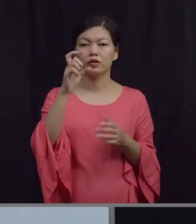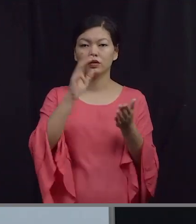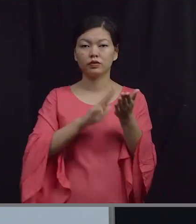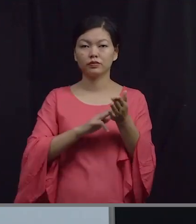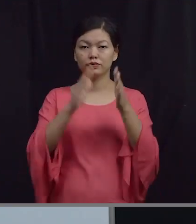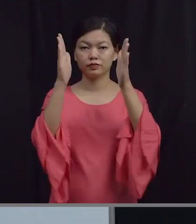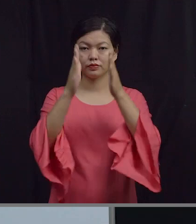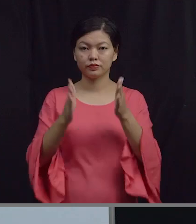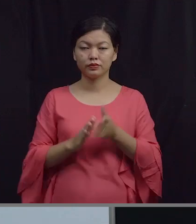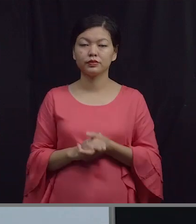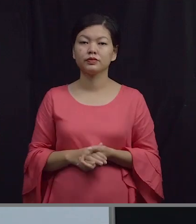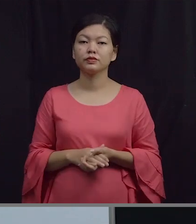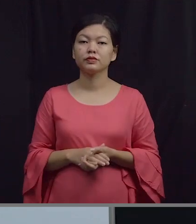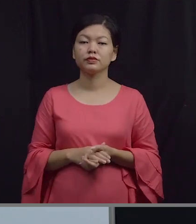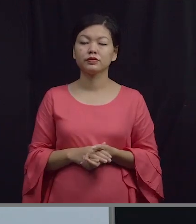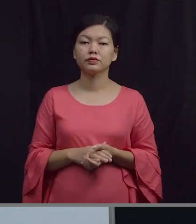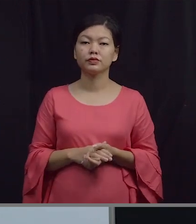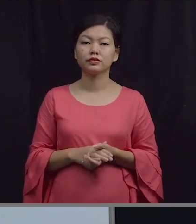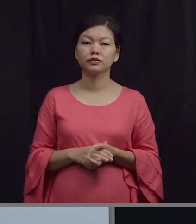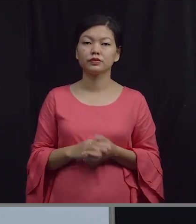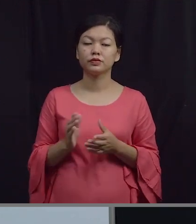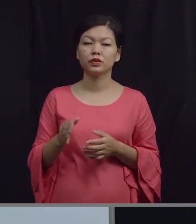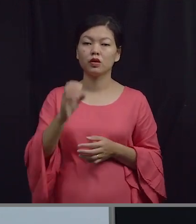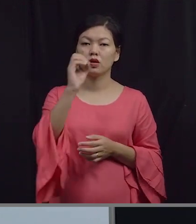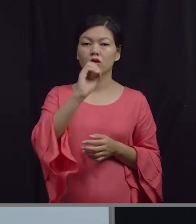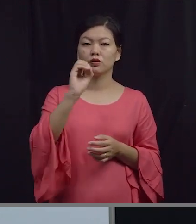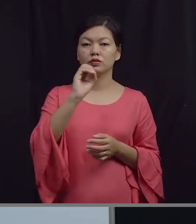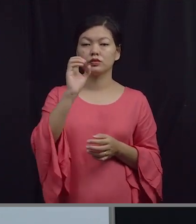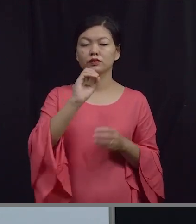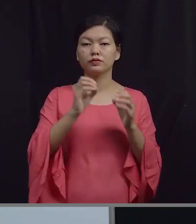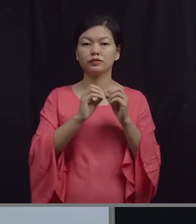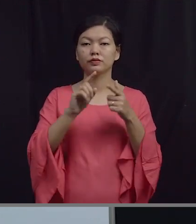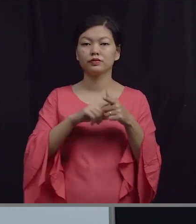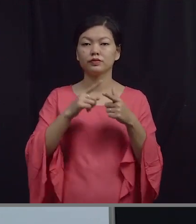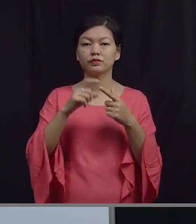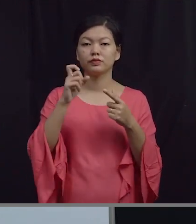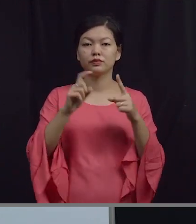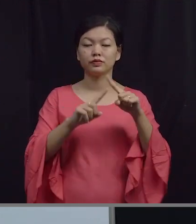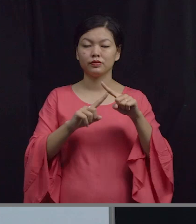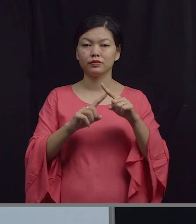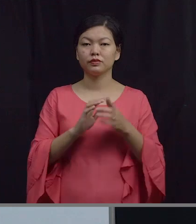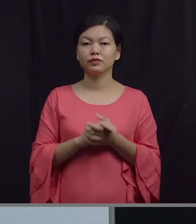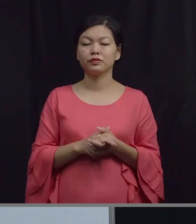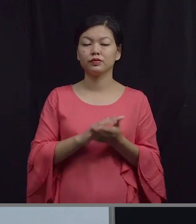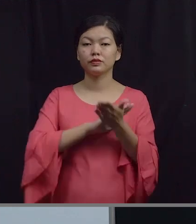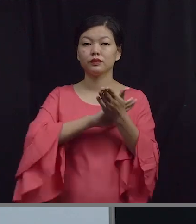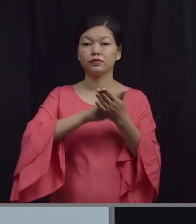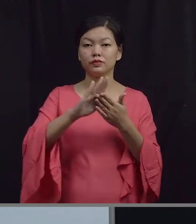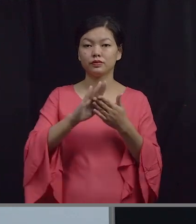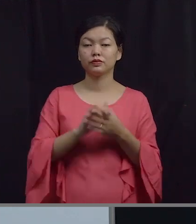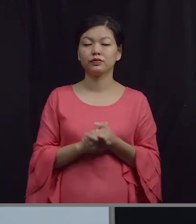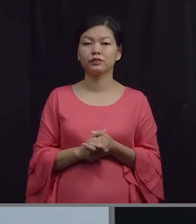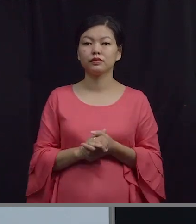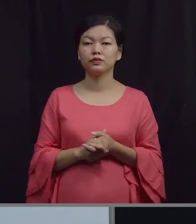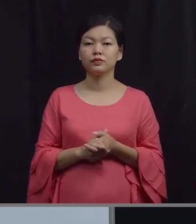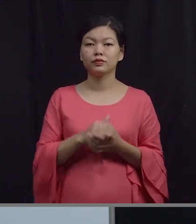So let's record the data. So it's given the size of the object, it is denoted by h, small h, so